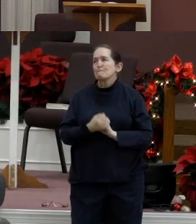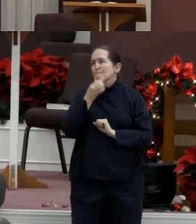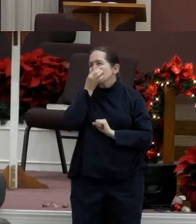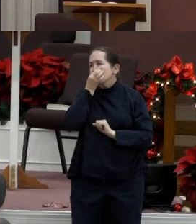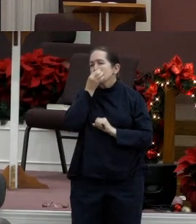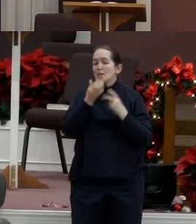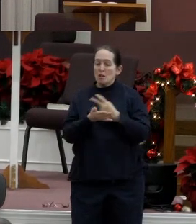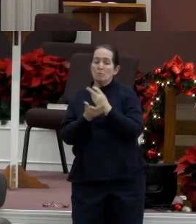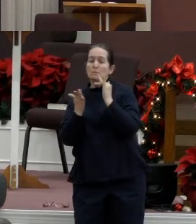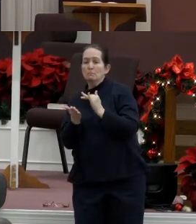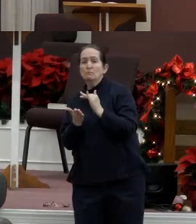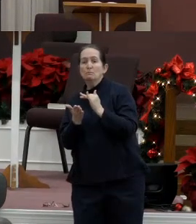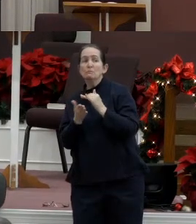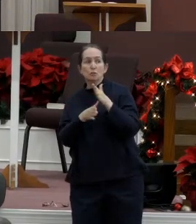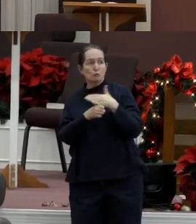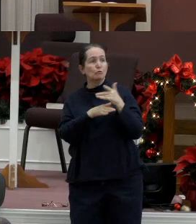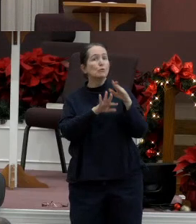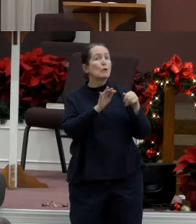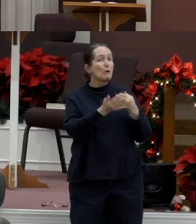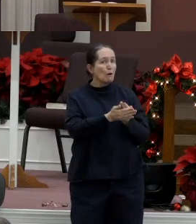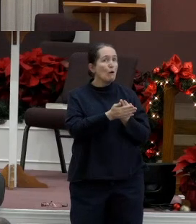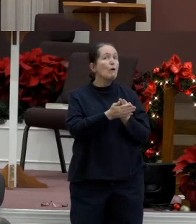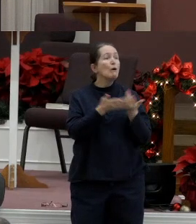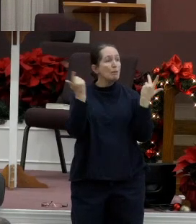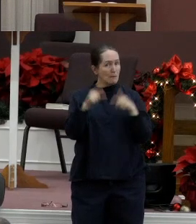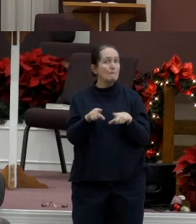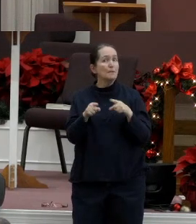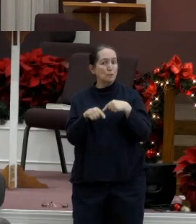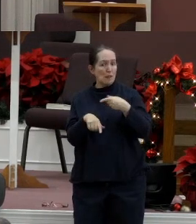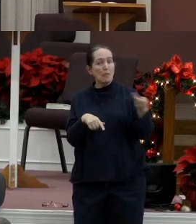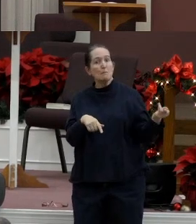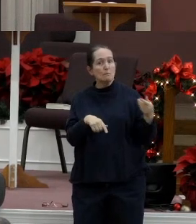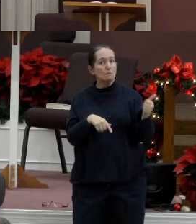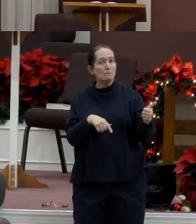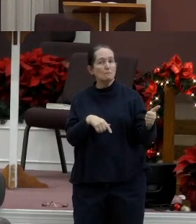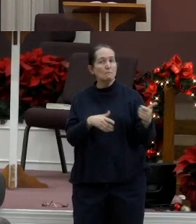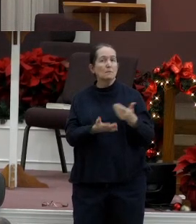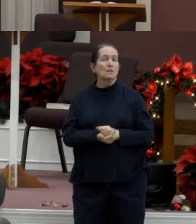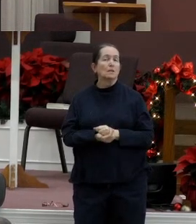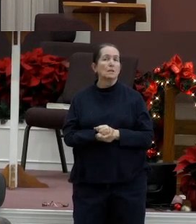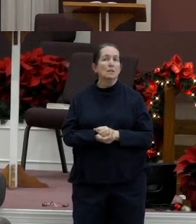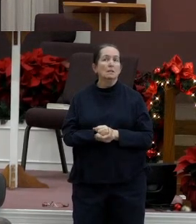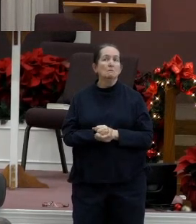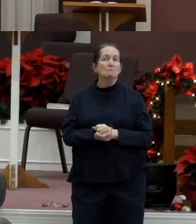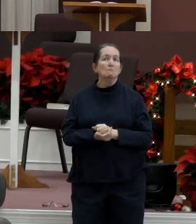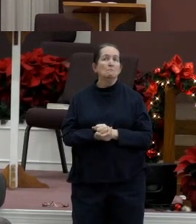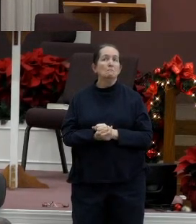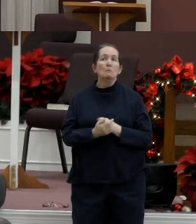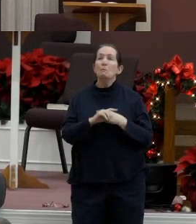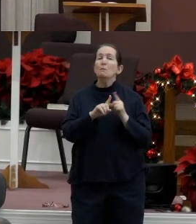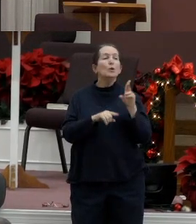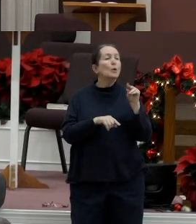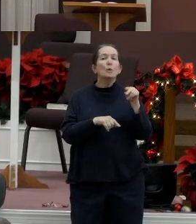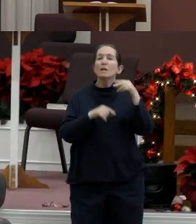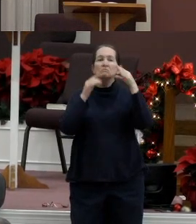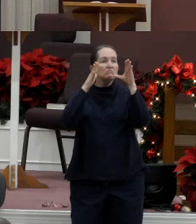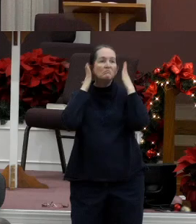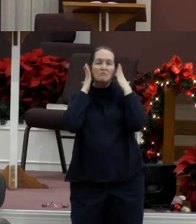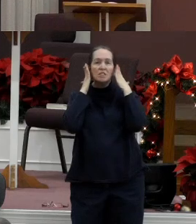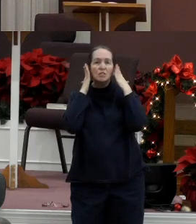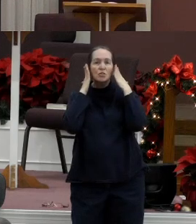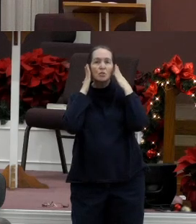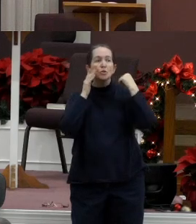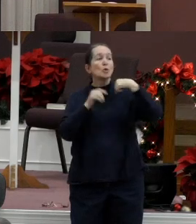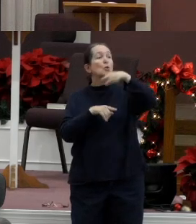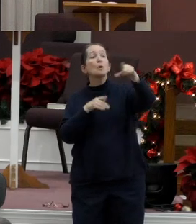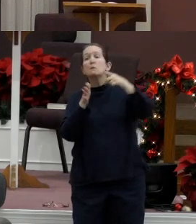The shepherds shared all that had happened to them. And yet no one paid enough attention to go back and check